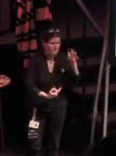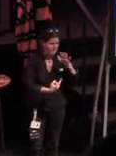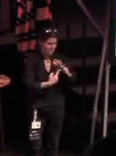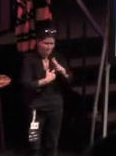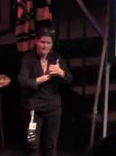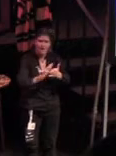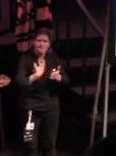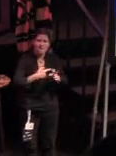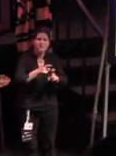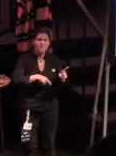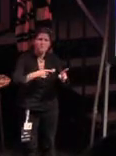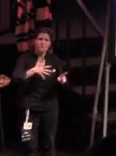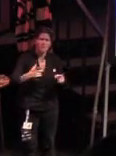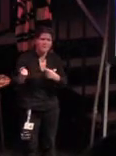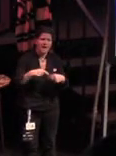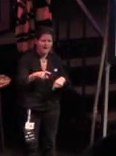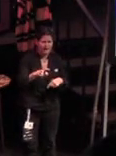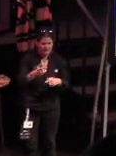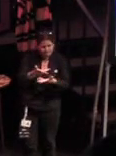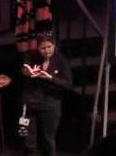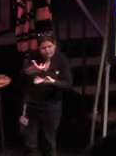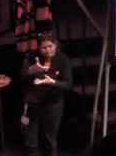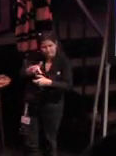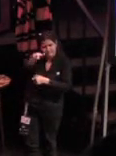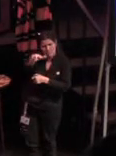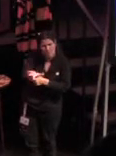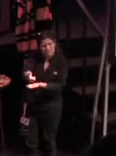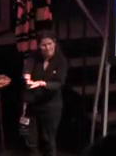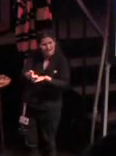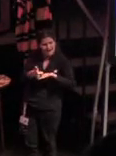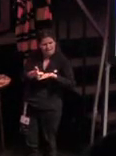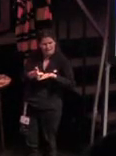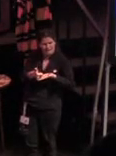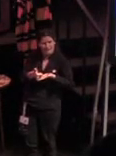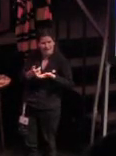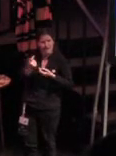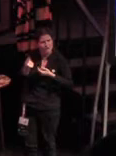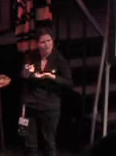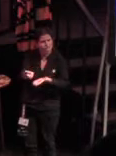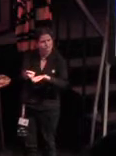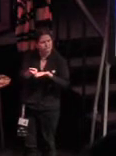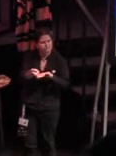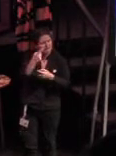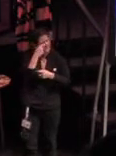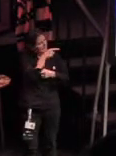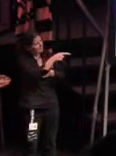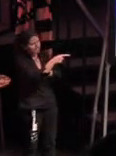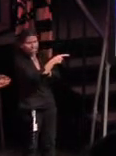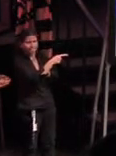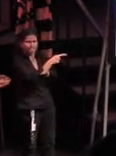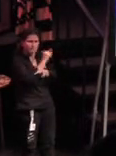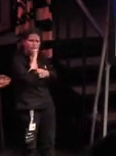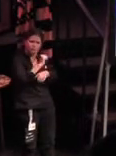And I spoke to an advisor there, and she said, look, it sounds like you probably just want to set up your own business or